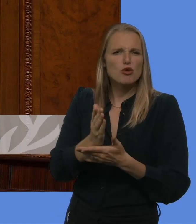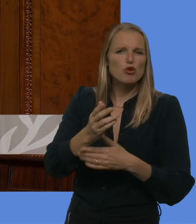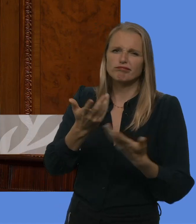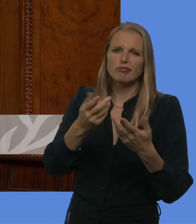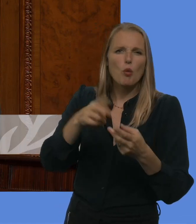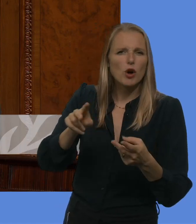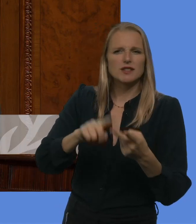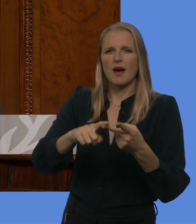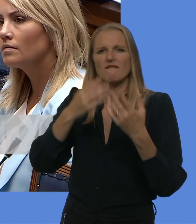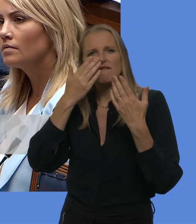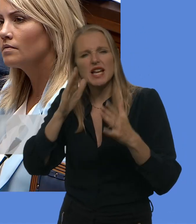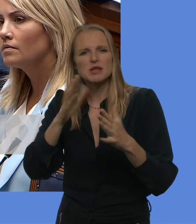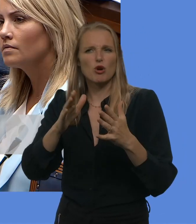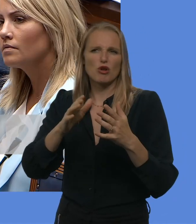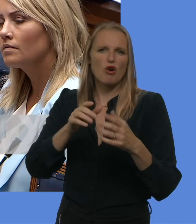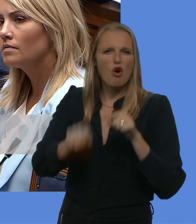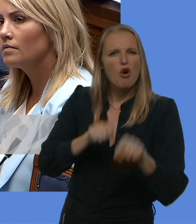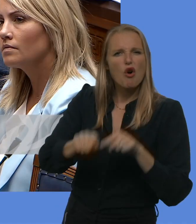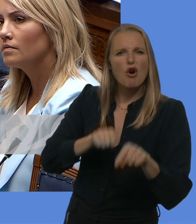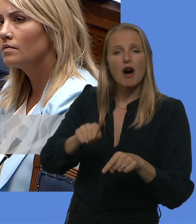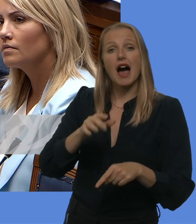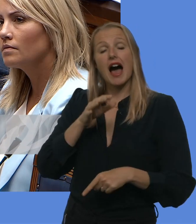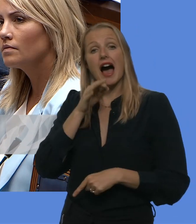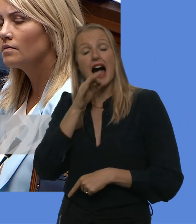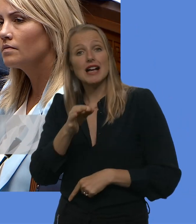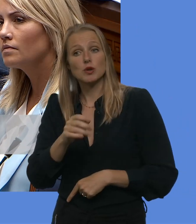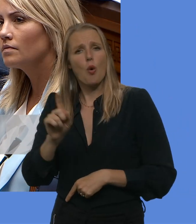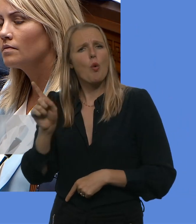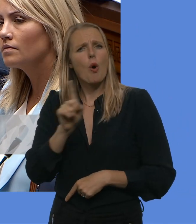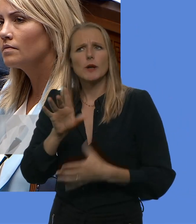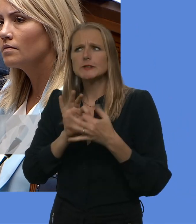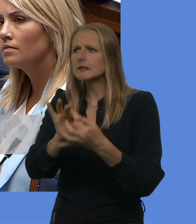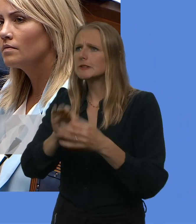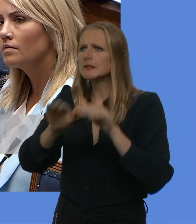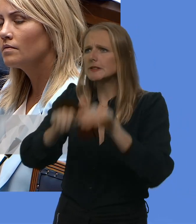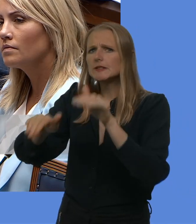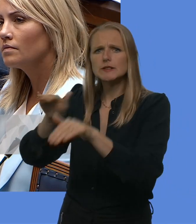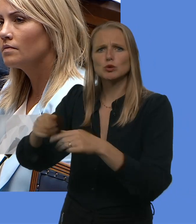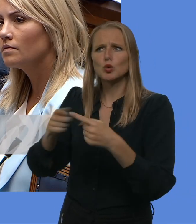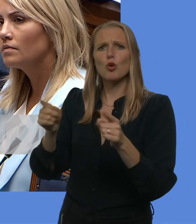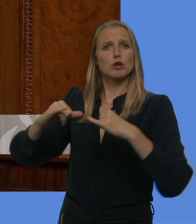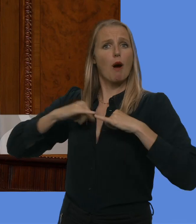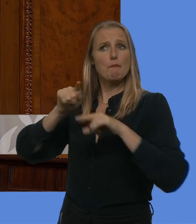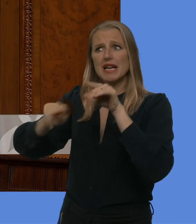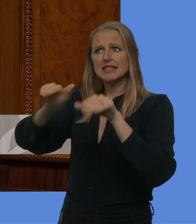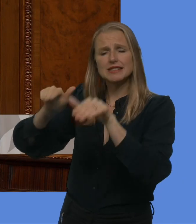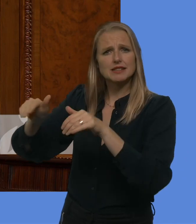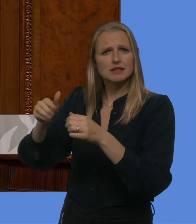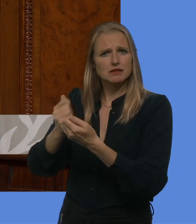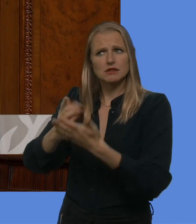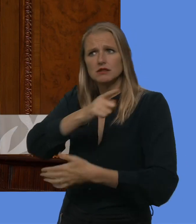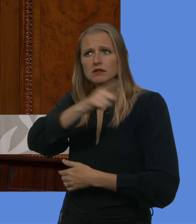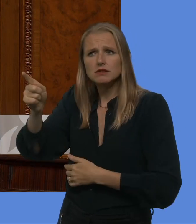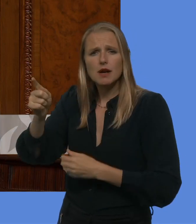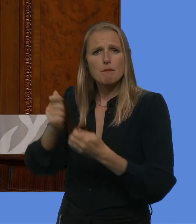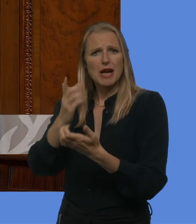communications have you had and your department have had with those companies to outline their responsibilities in terms of their platforms being